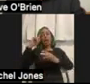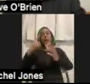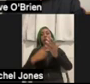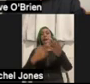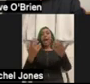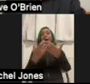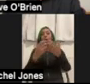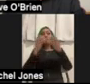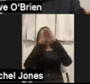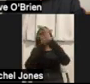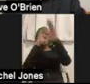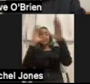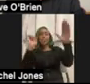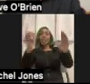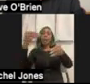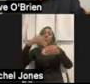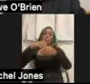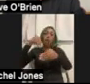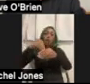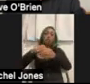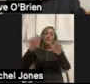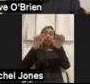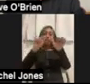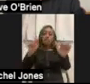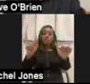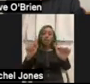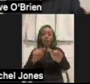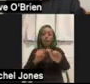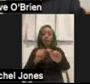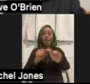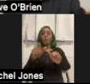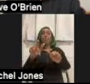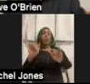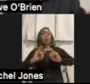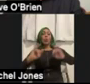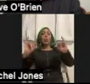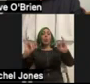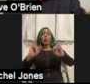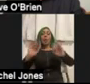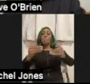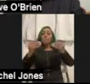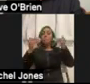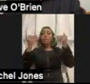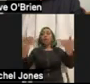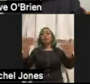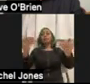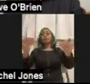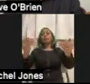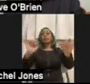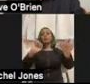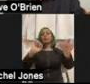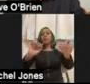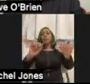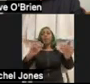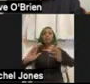to shape the dramaturgies of what they were talking about in ways that went beyond simply kind of